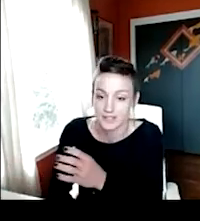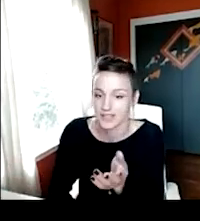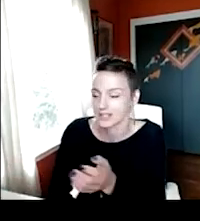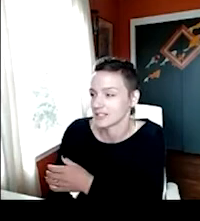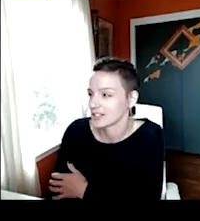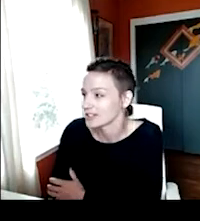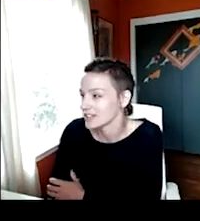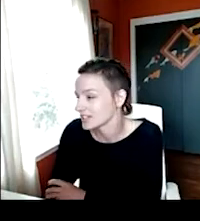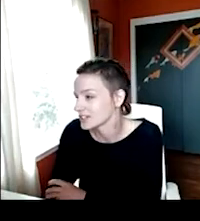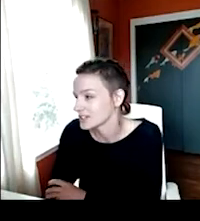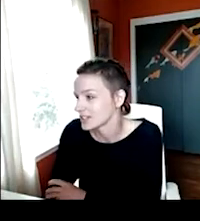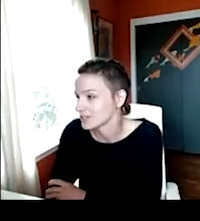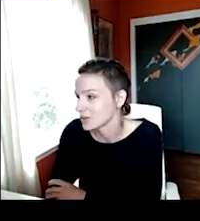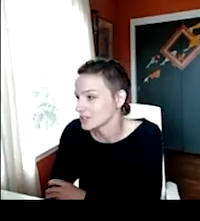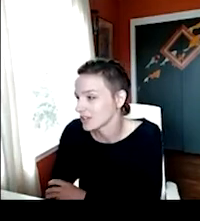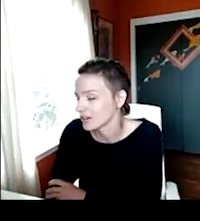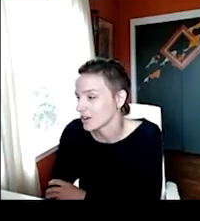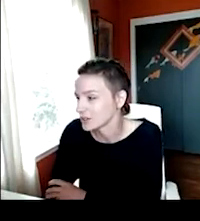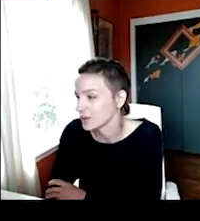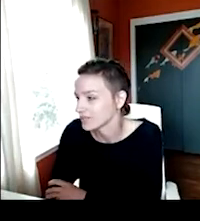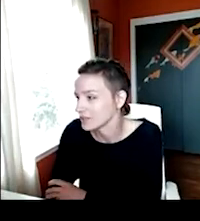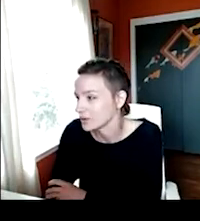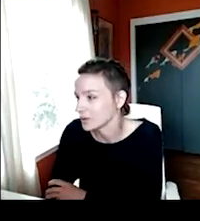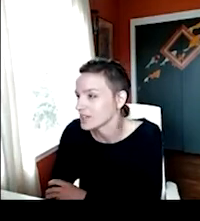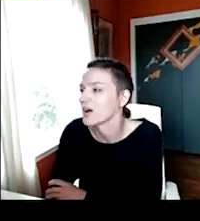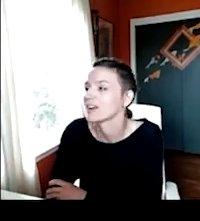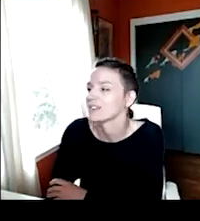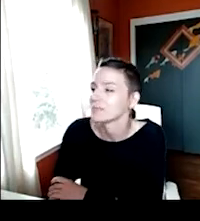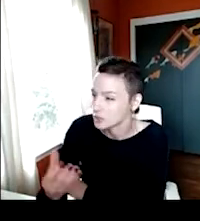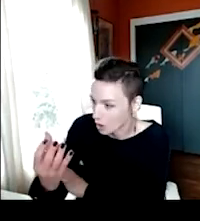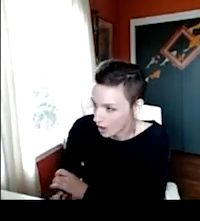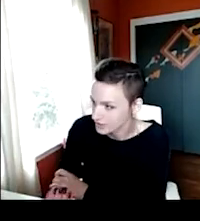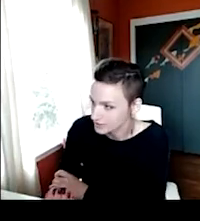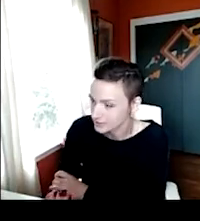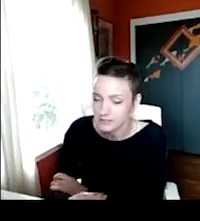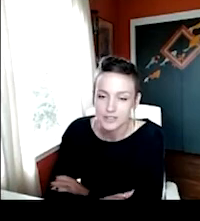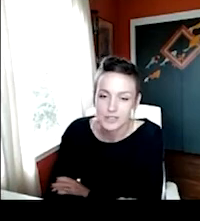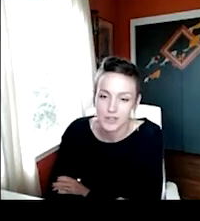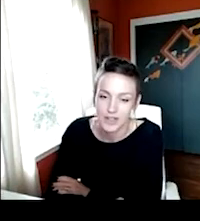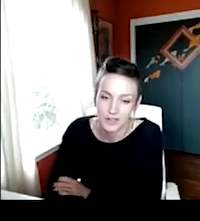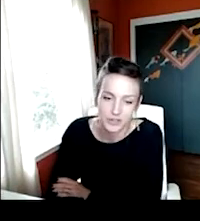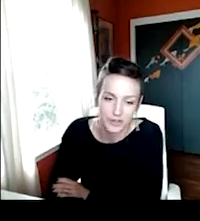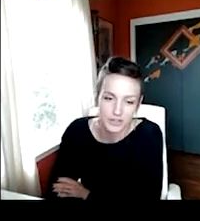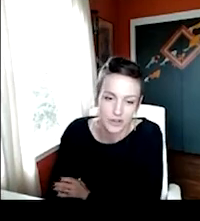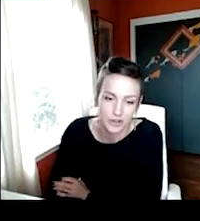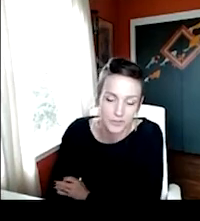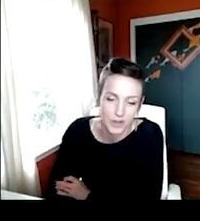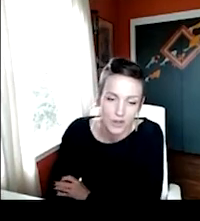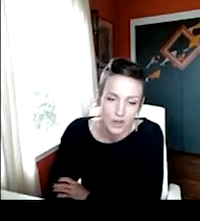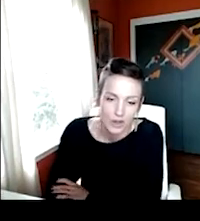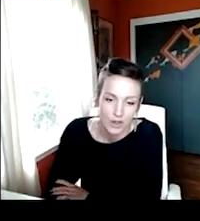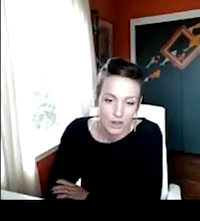and in this case, since they're teenagers and they don't know each other, also we have to somehow get them to talk. So that's also a concern.